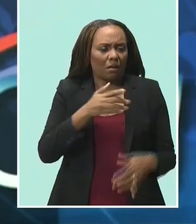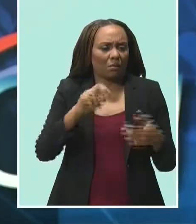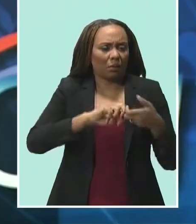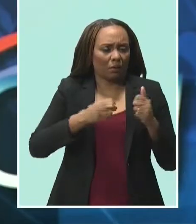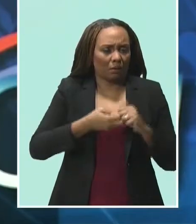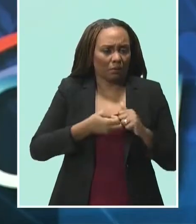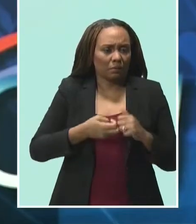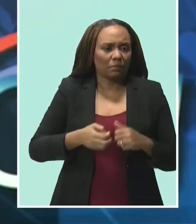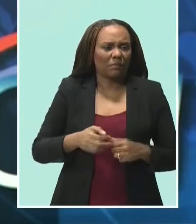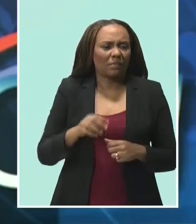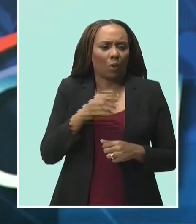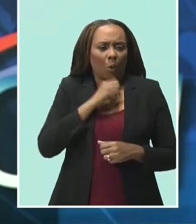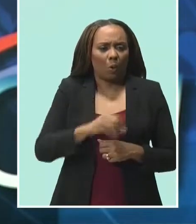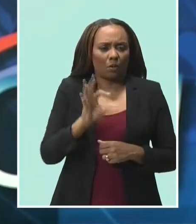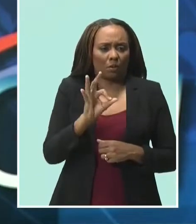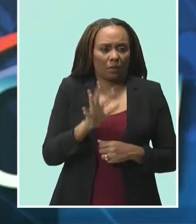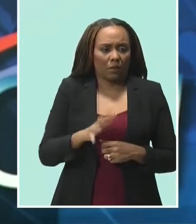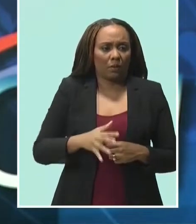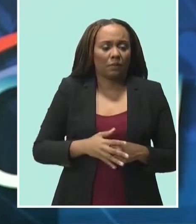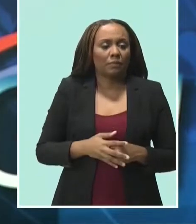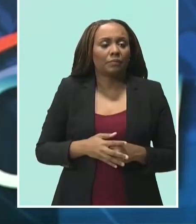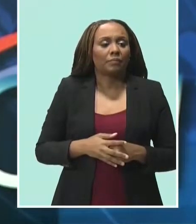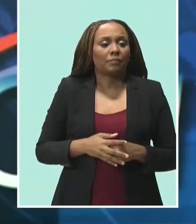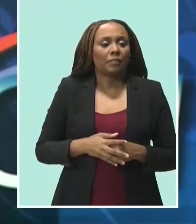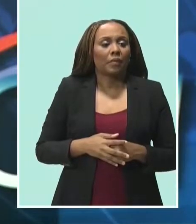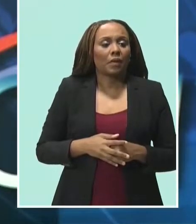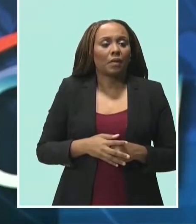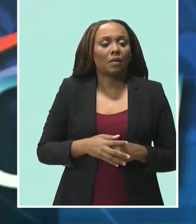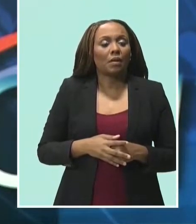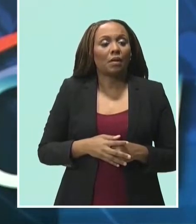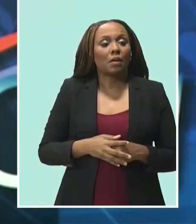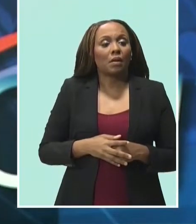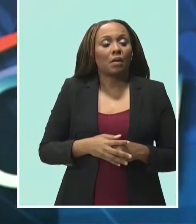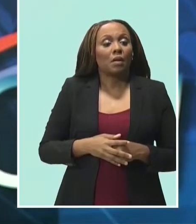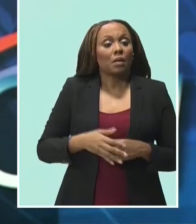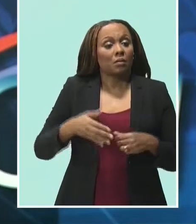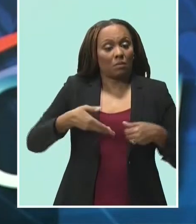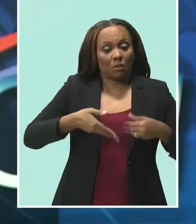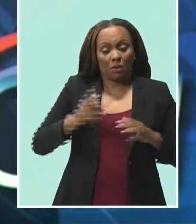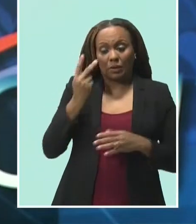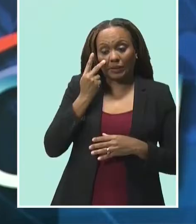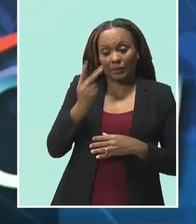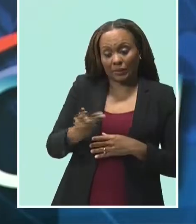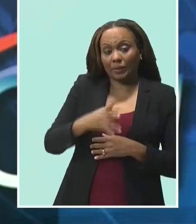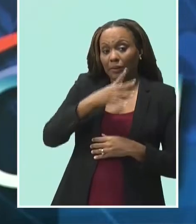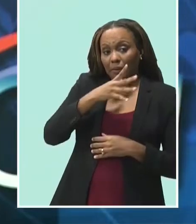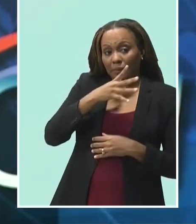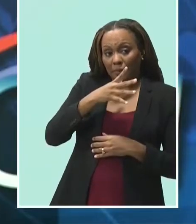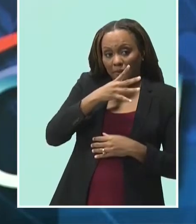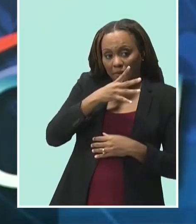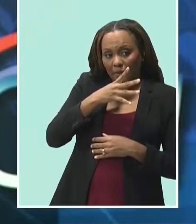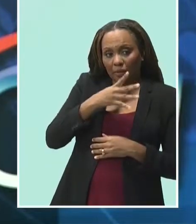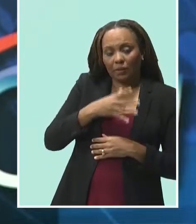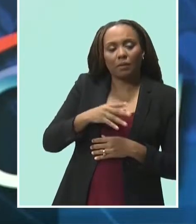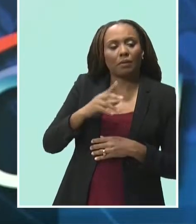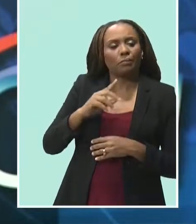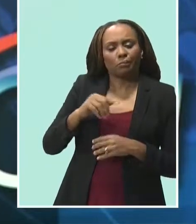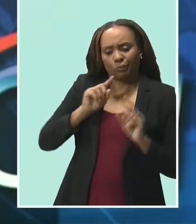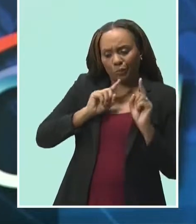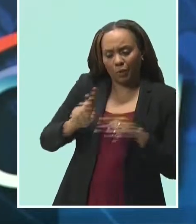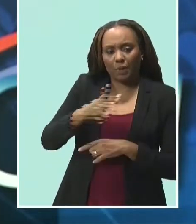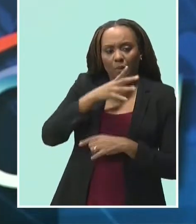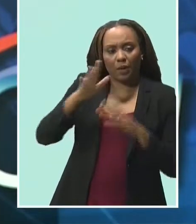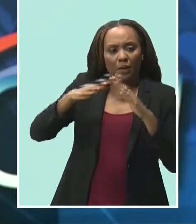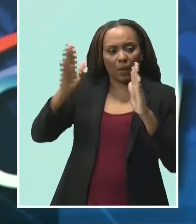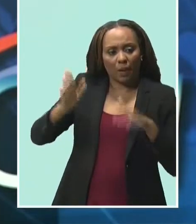heart condition. Given the gravity of her mother's condition, she was allowed to go to her mother's bedside. Since going to her mother's residence,